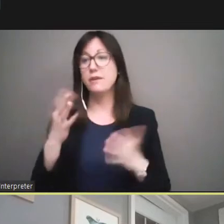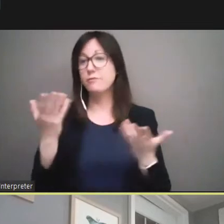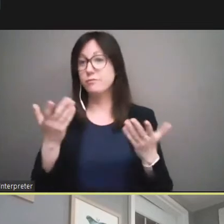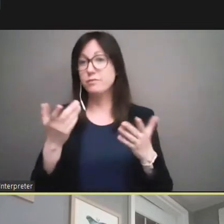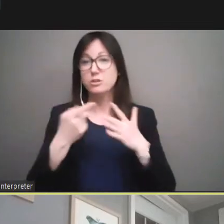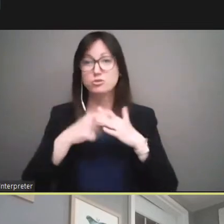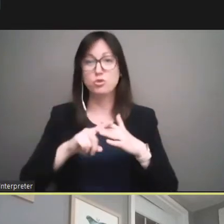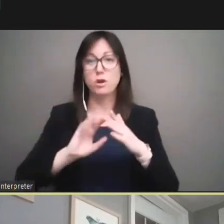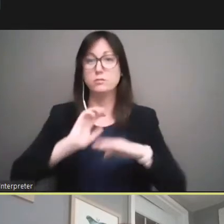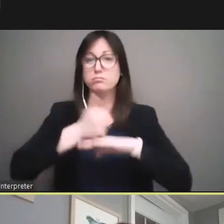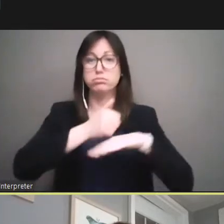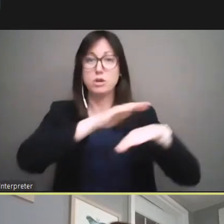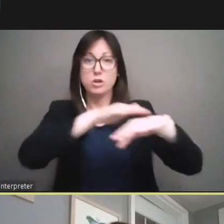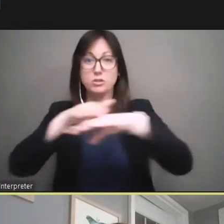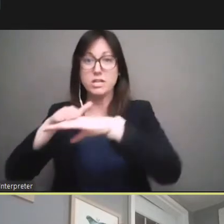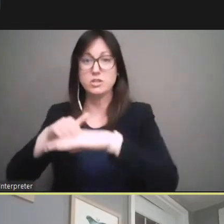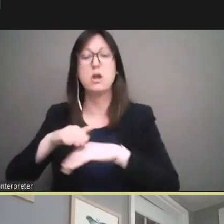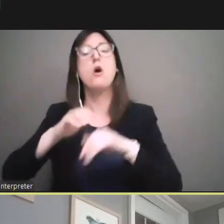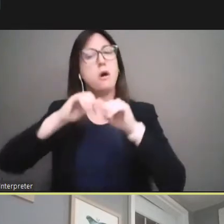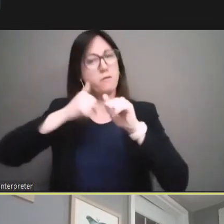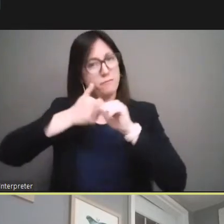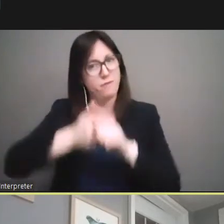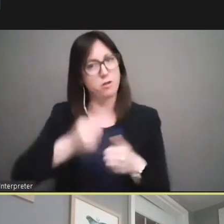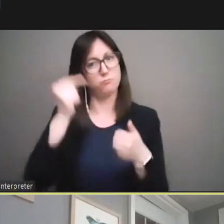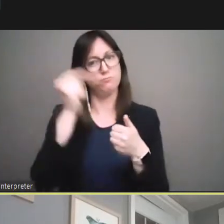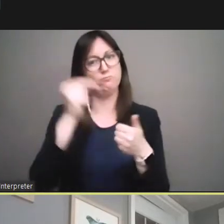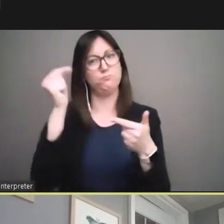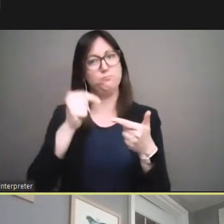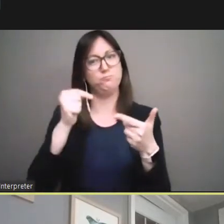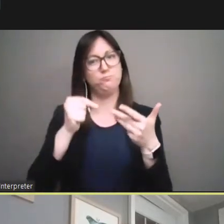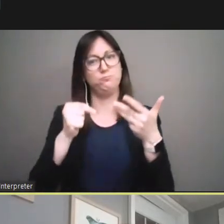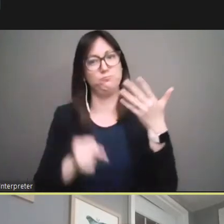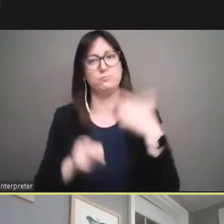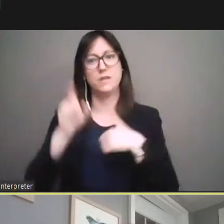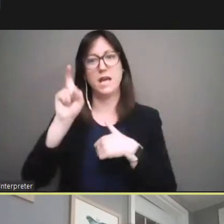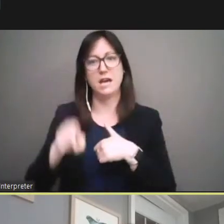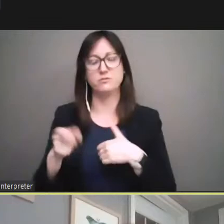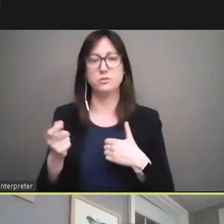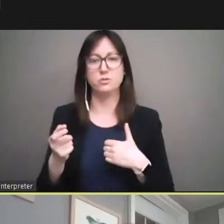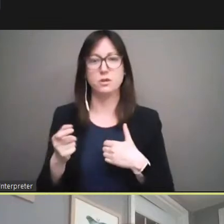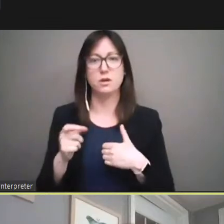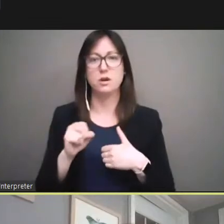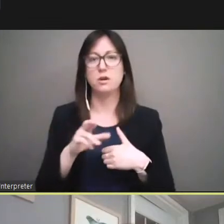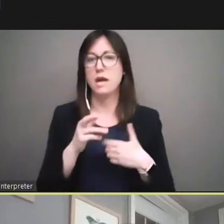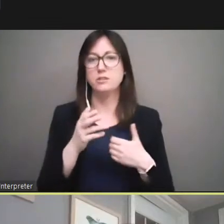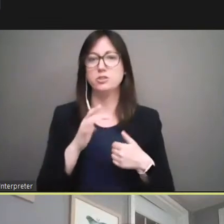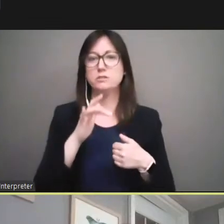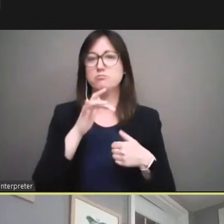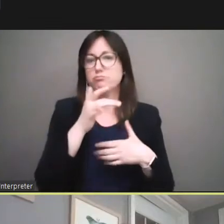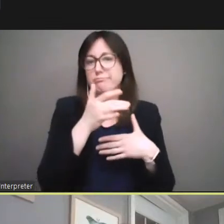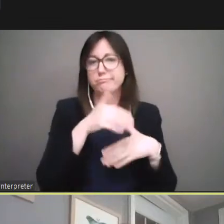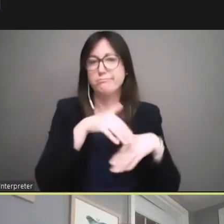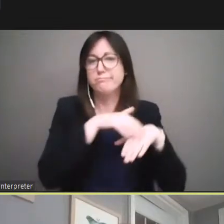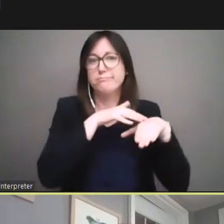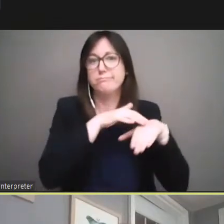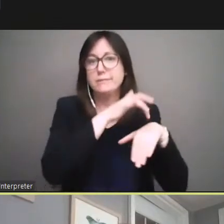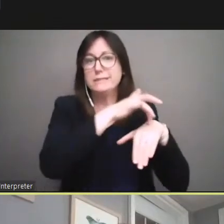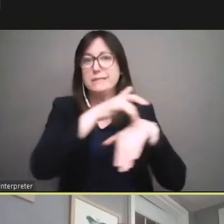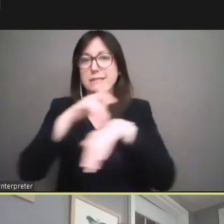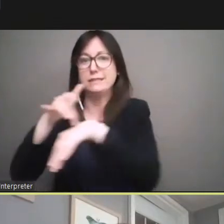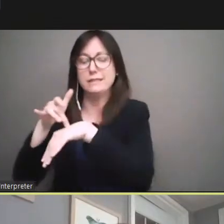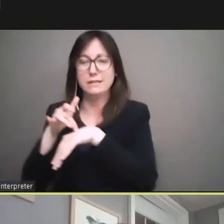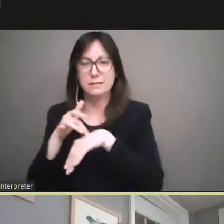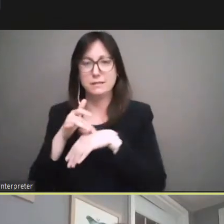and say, oh, I have to do A, B, C, D, and kind of do the bare minimum of each of those things. And